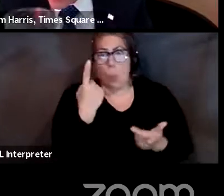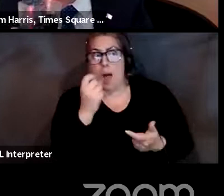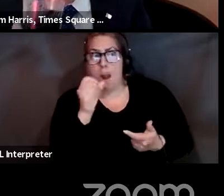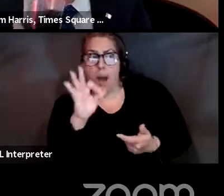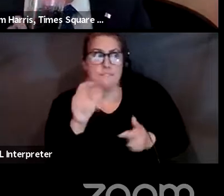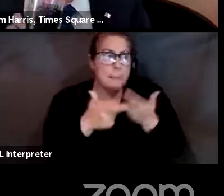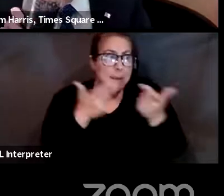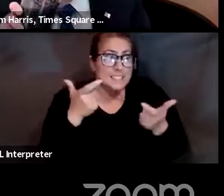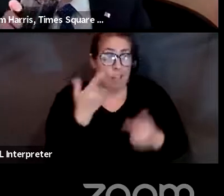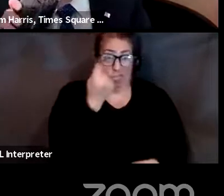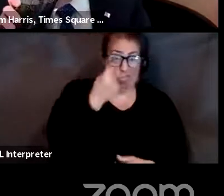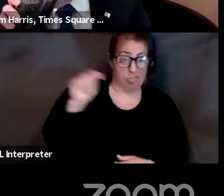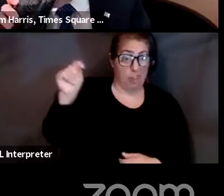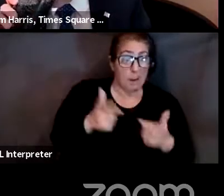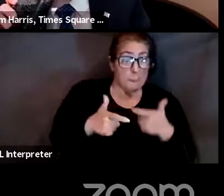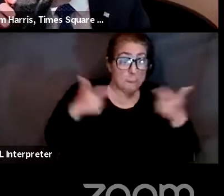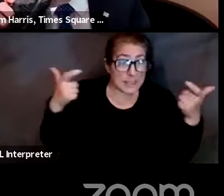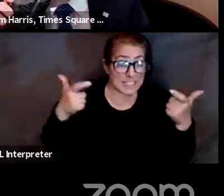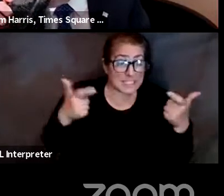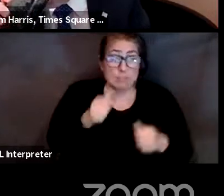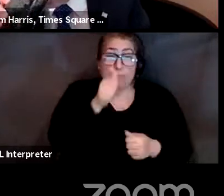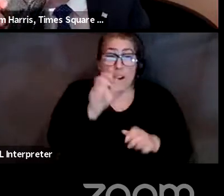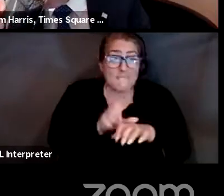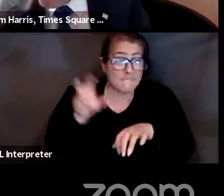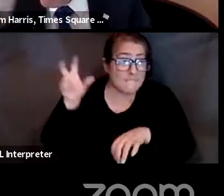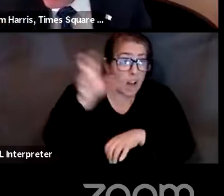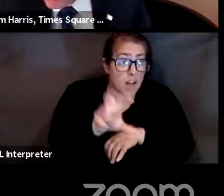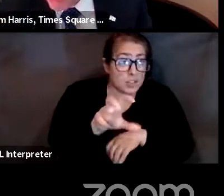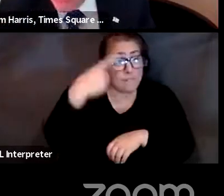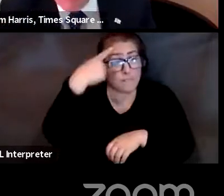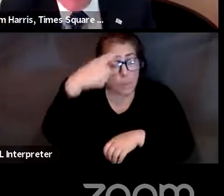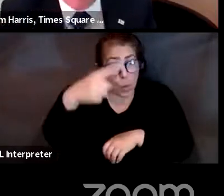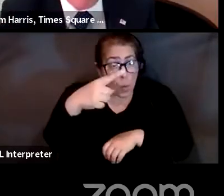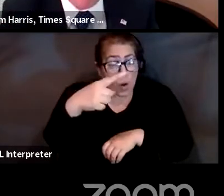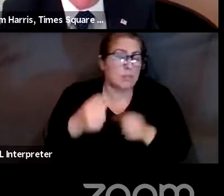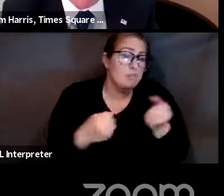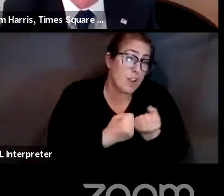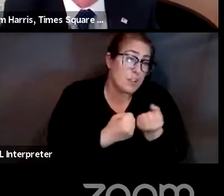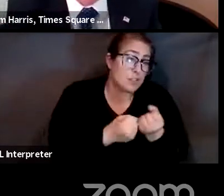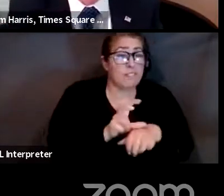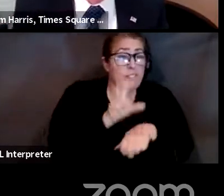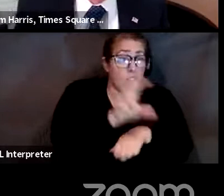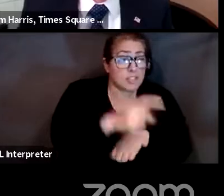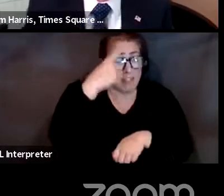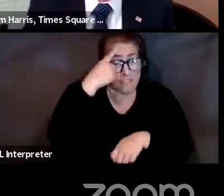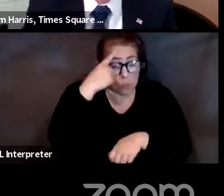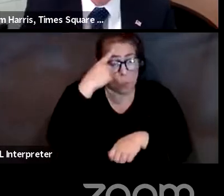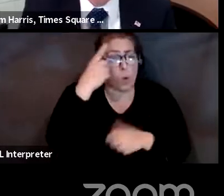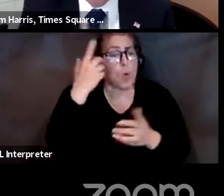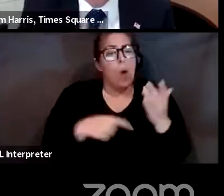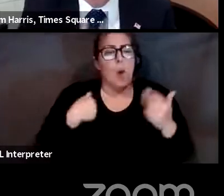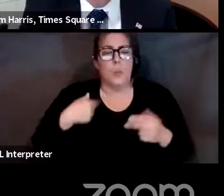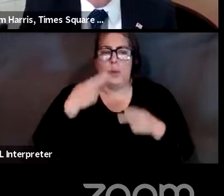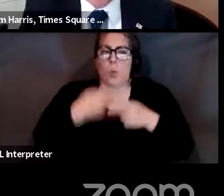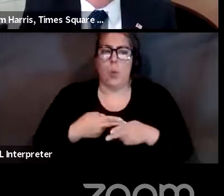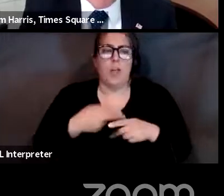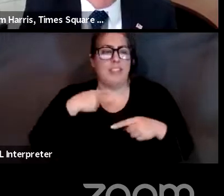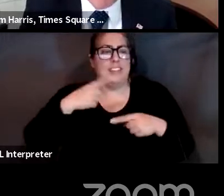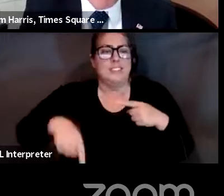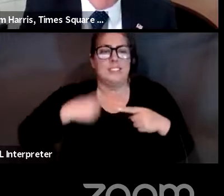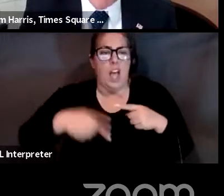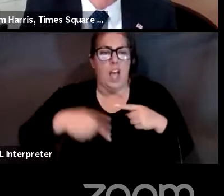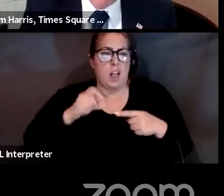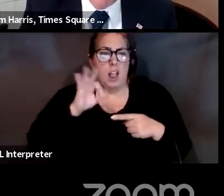the biggest private funder of projects that aim at ending what you call the cycle of mass homelessness.